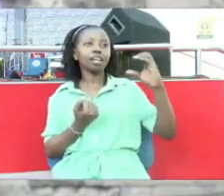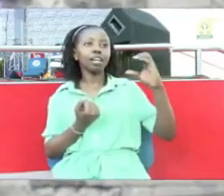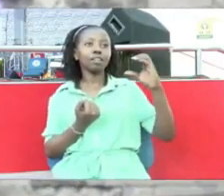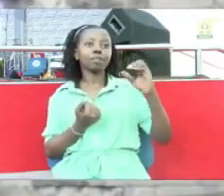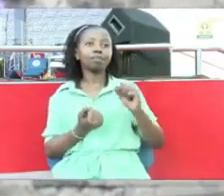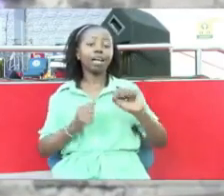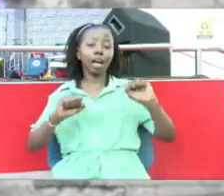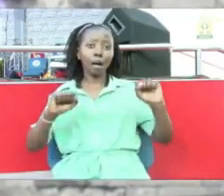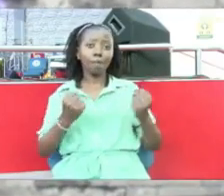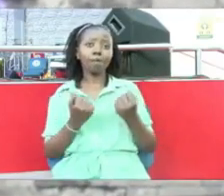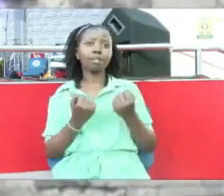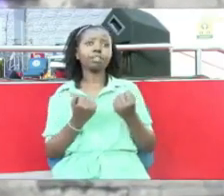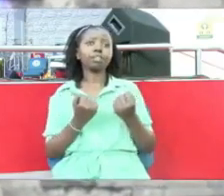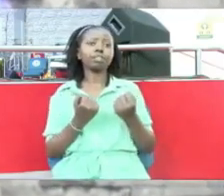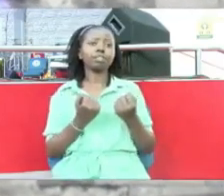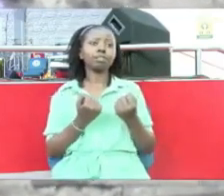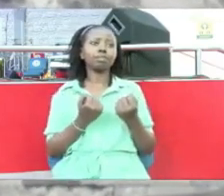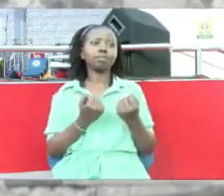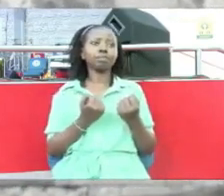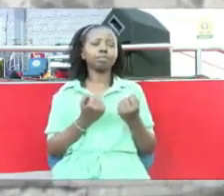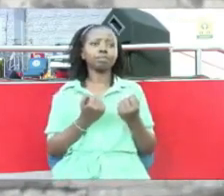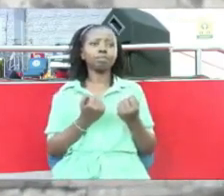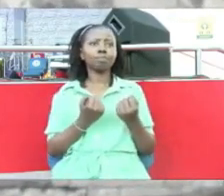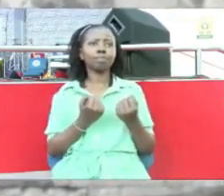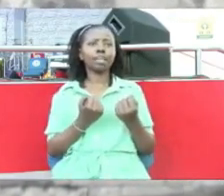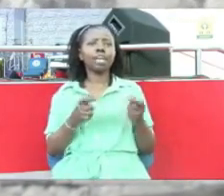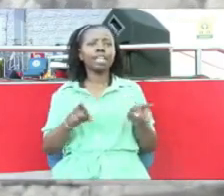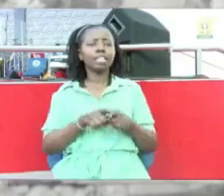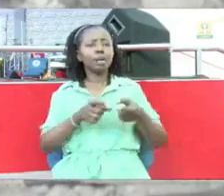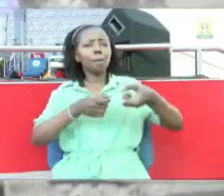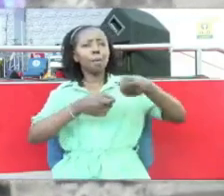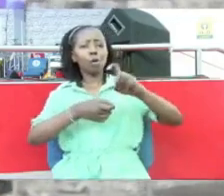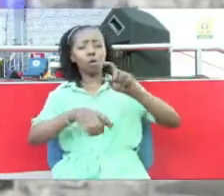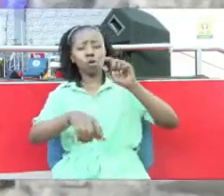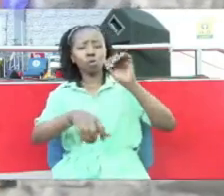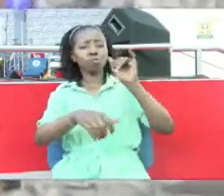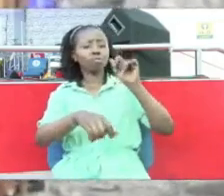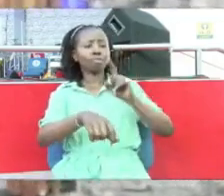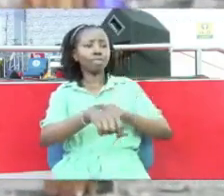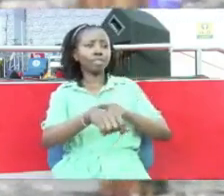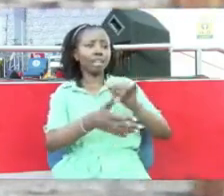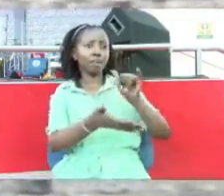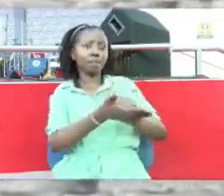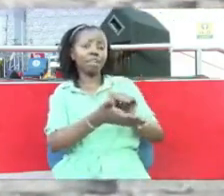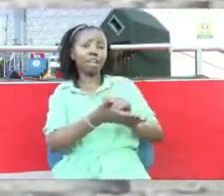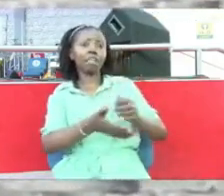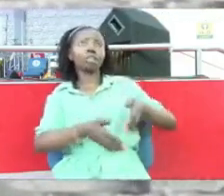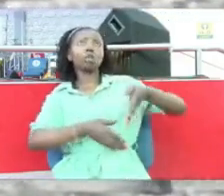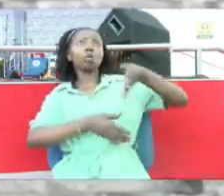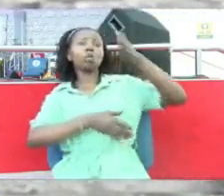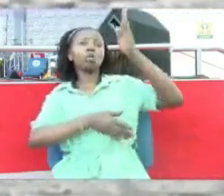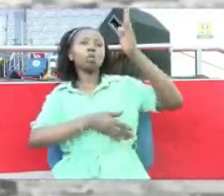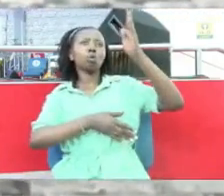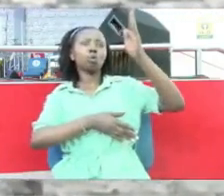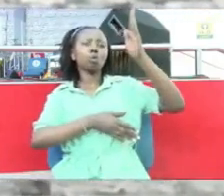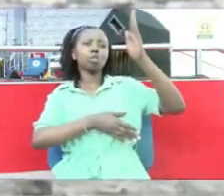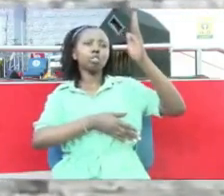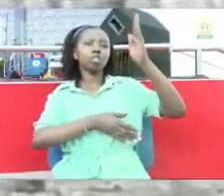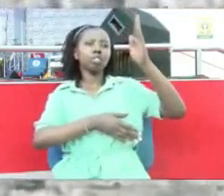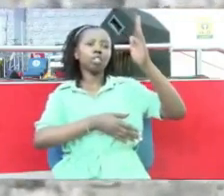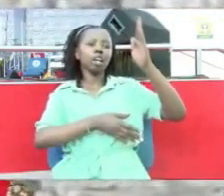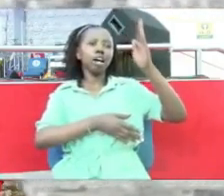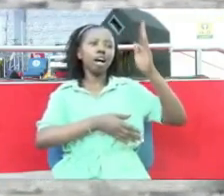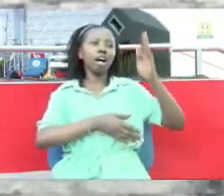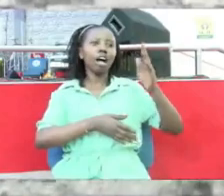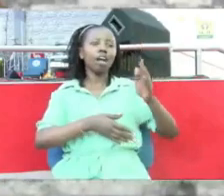iliweza kutimia. And as if that's not enough, it's at that time when God was now making to leave the vicinity